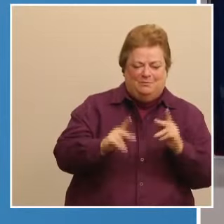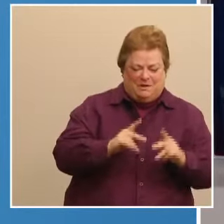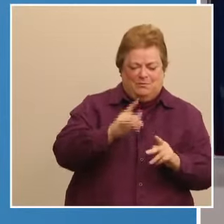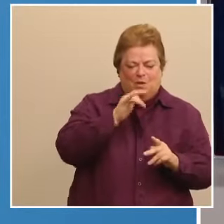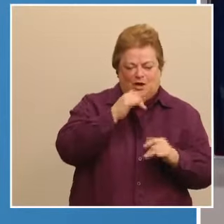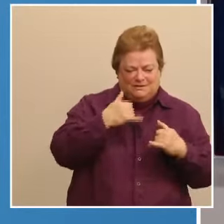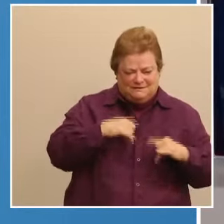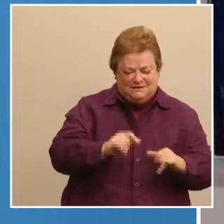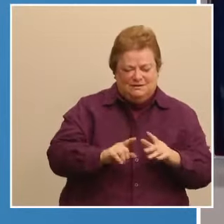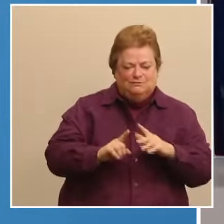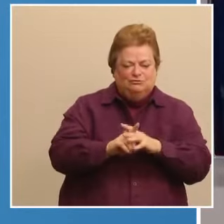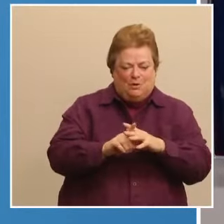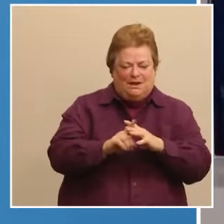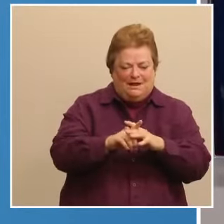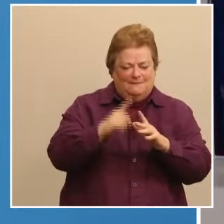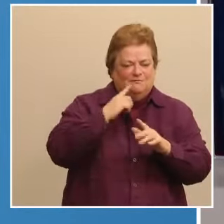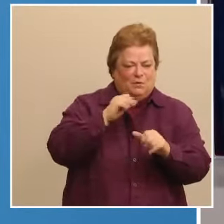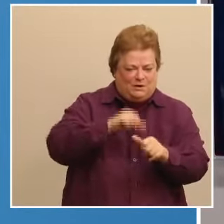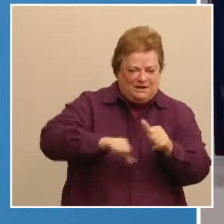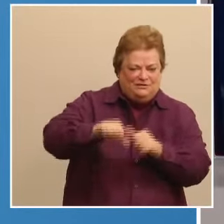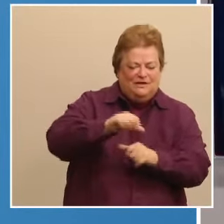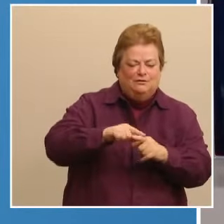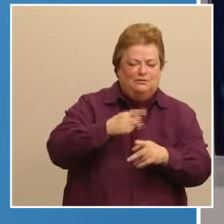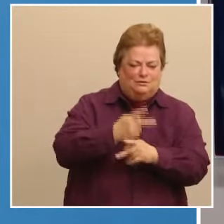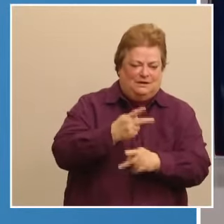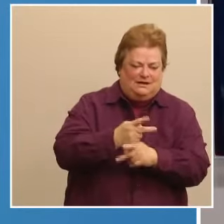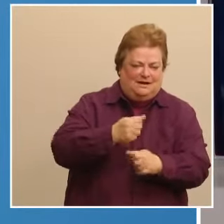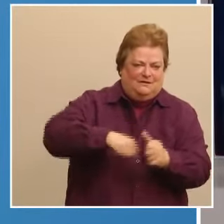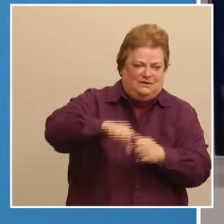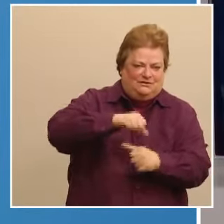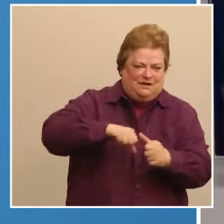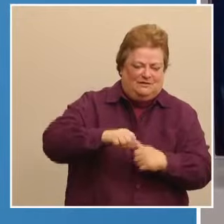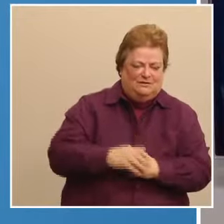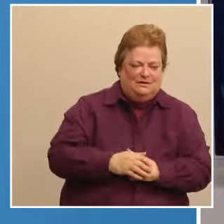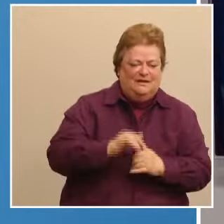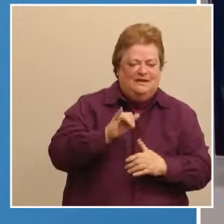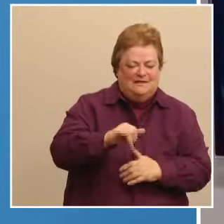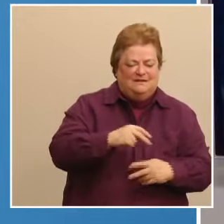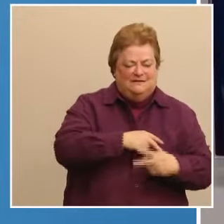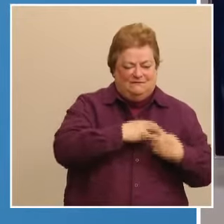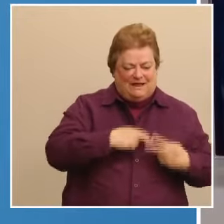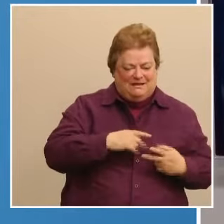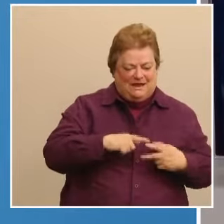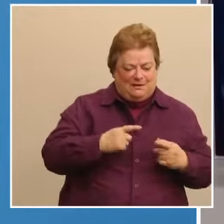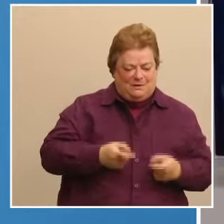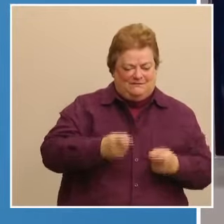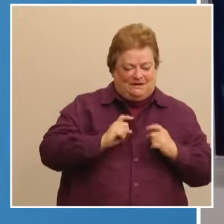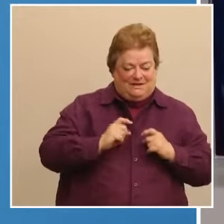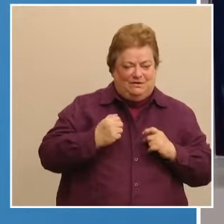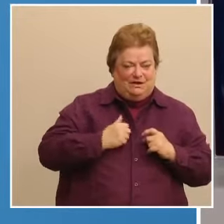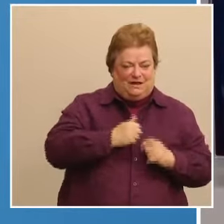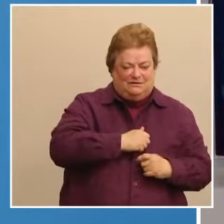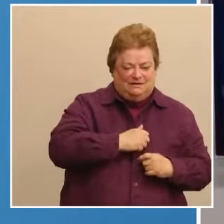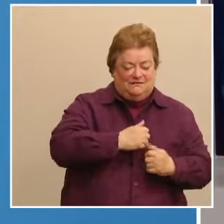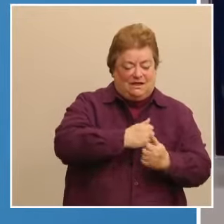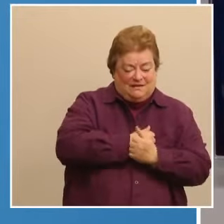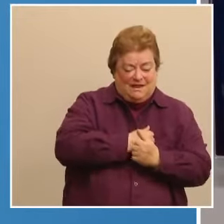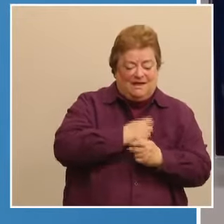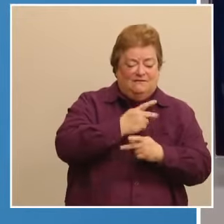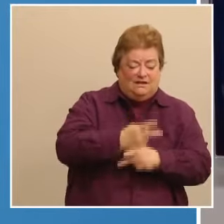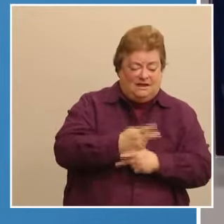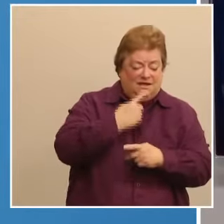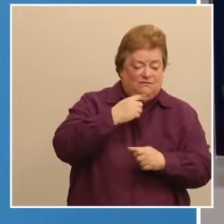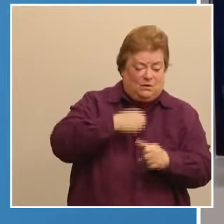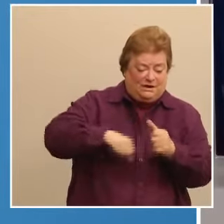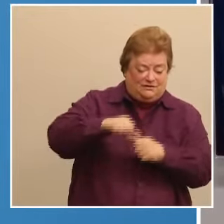up over and over again to take care of one another. It's a Valentine we've given ourselves. Our love and care for each other is what will